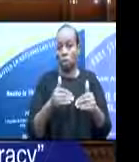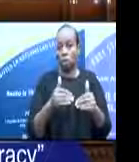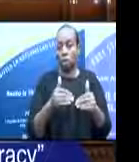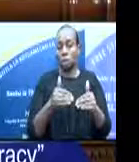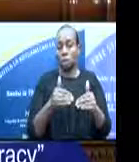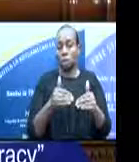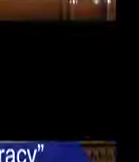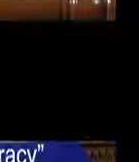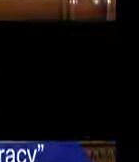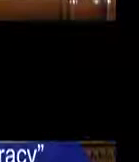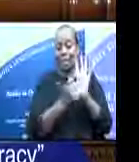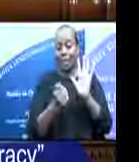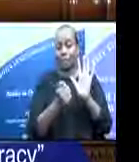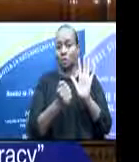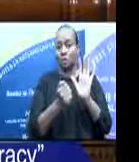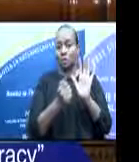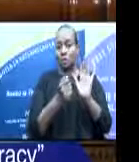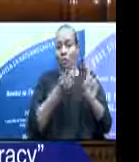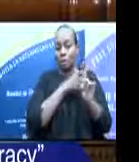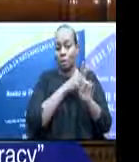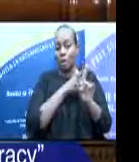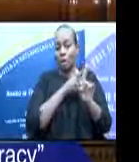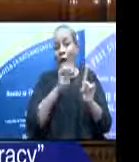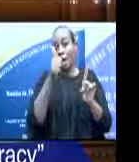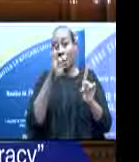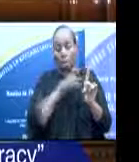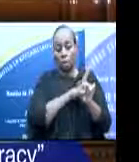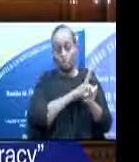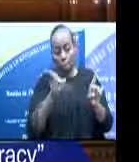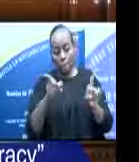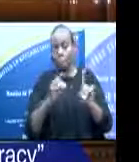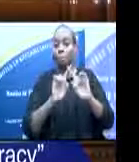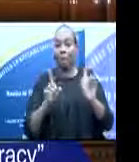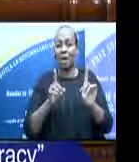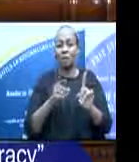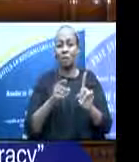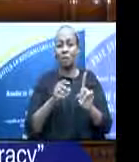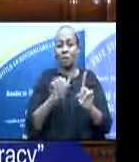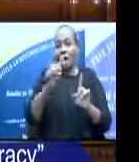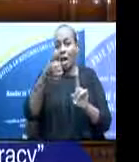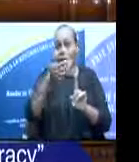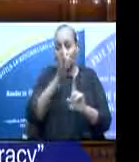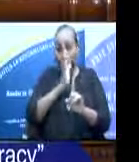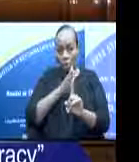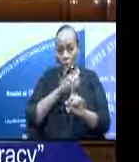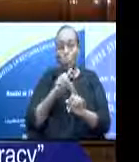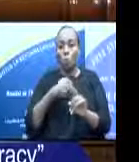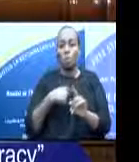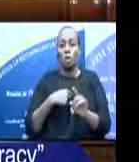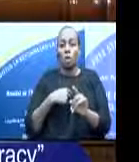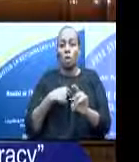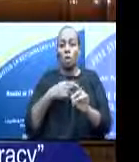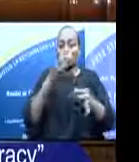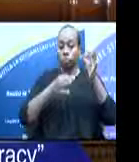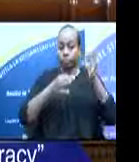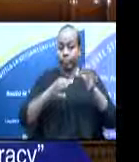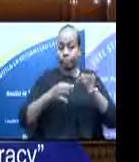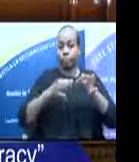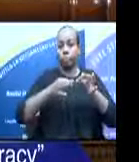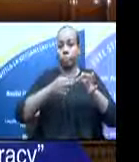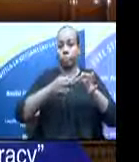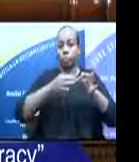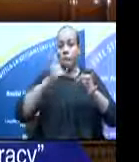some of the acts are defined as deviant, whereas other are not. We are therefore interested in political